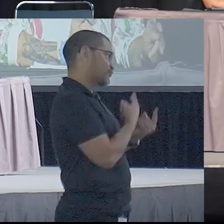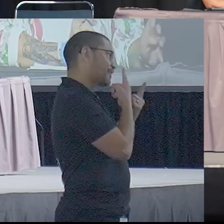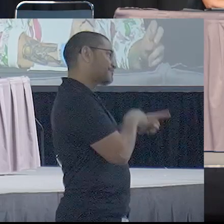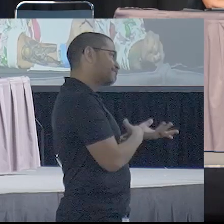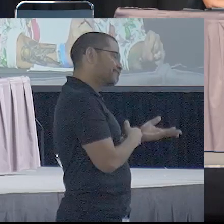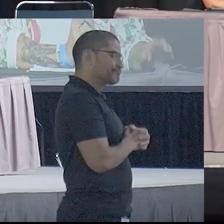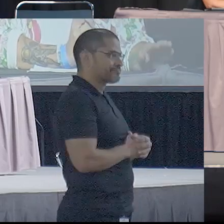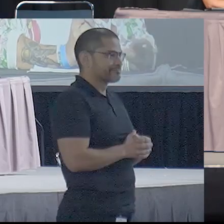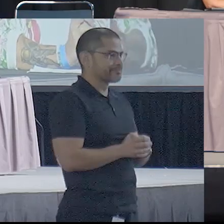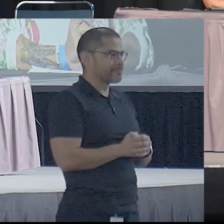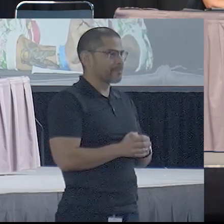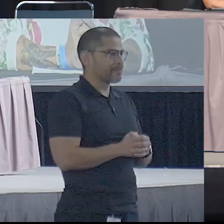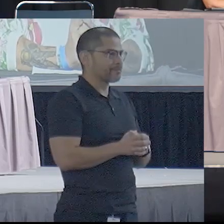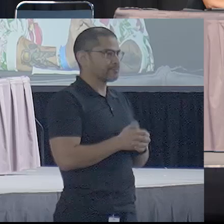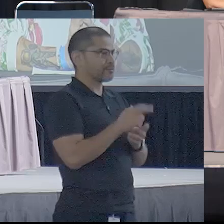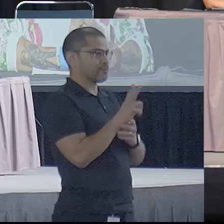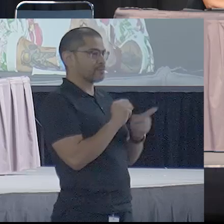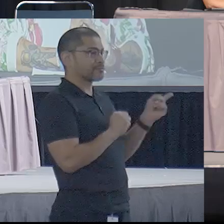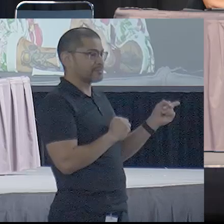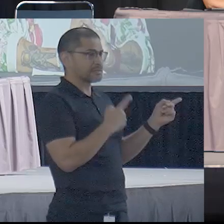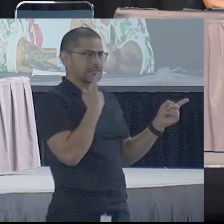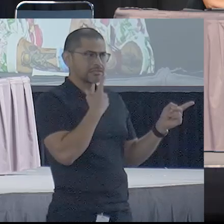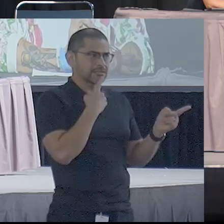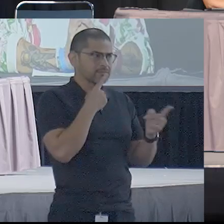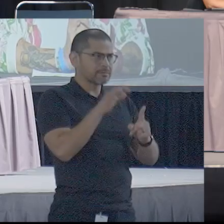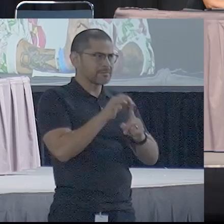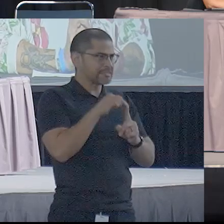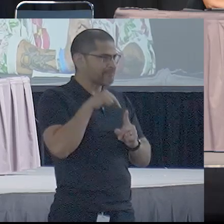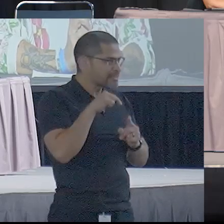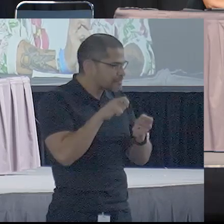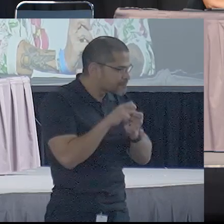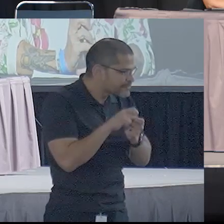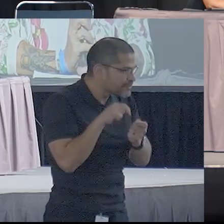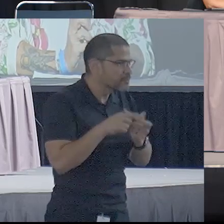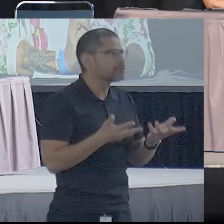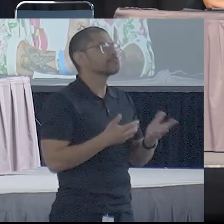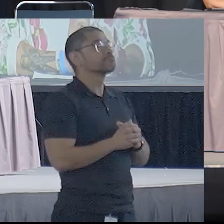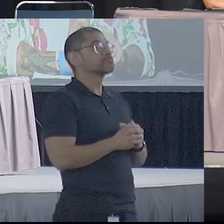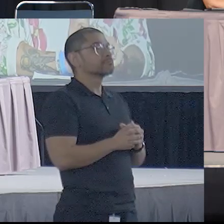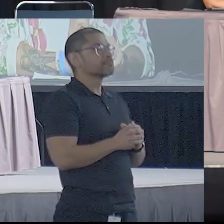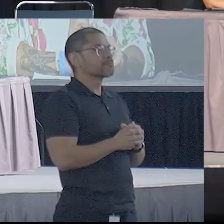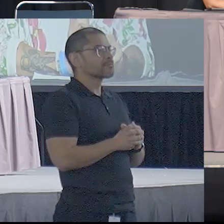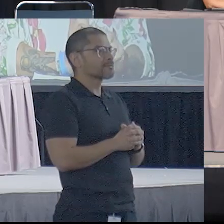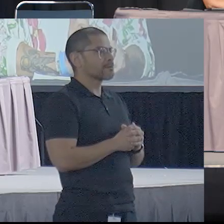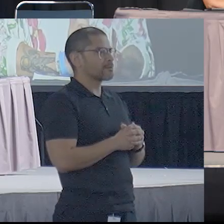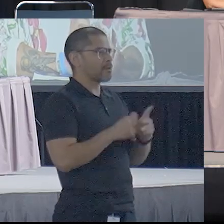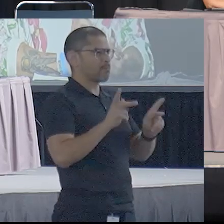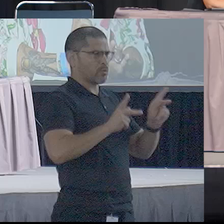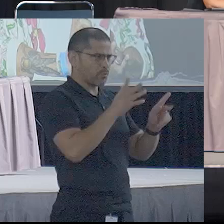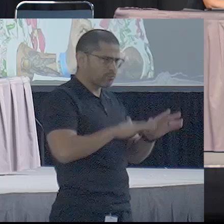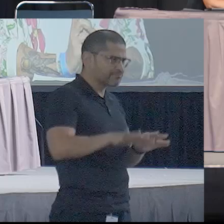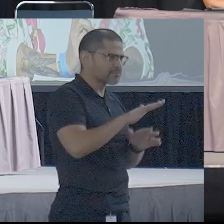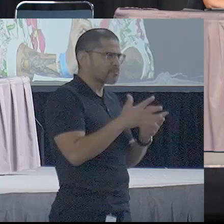Ron, specifically, you were talking about the clinic that we have here and the way for folks to get that